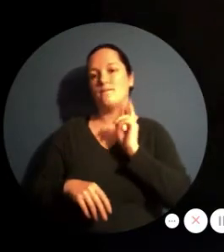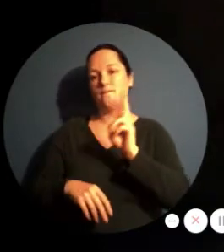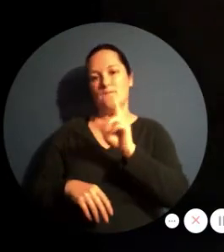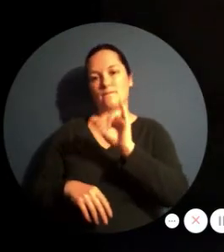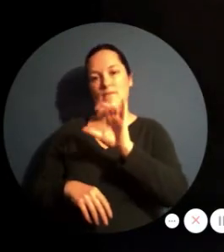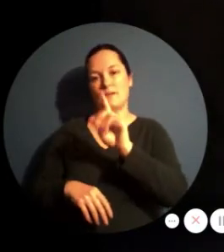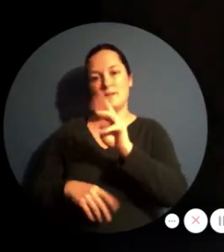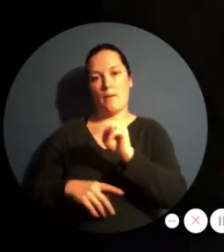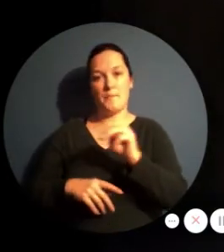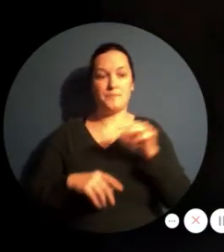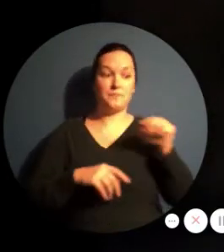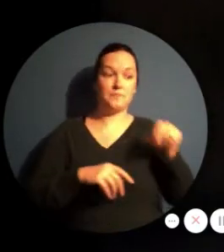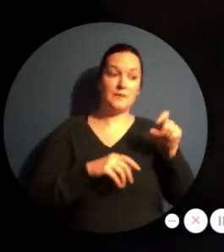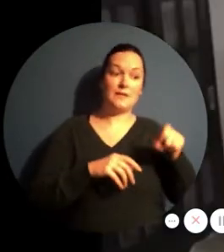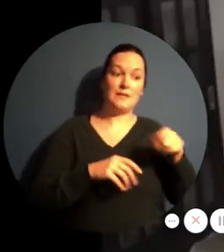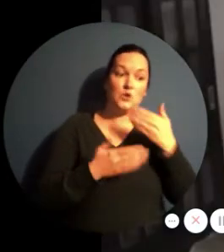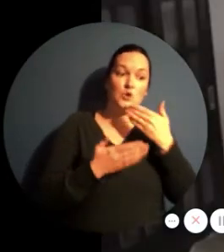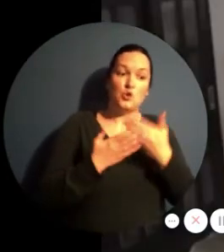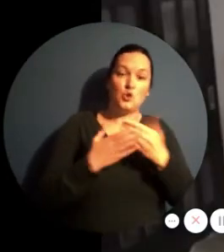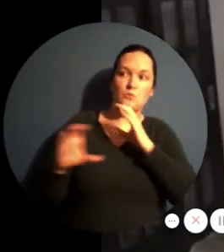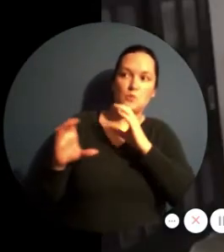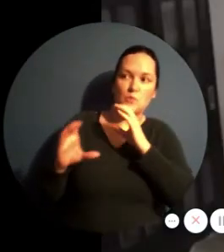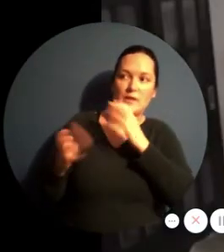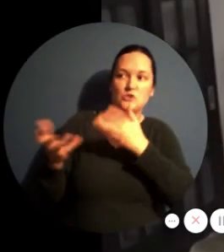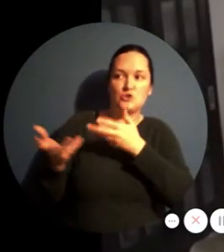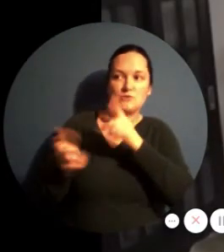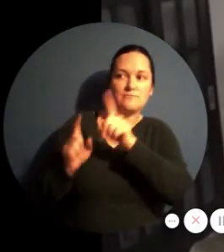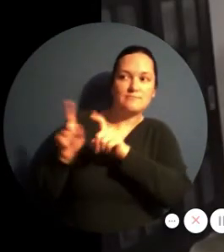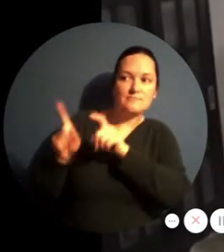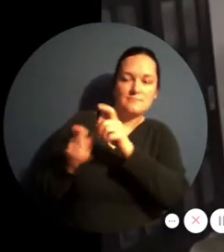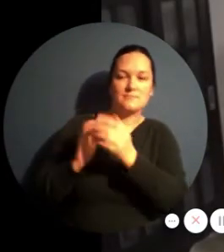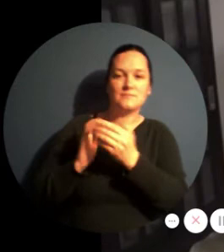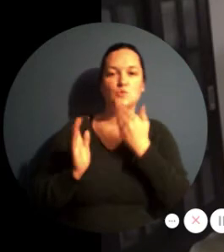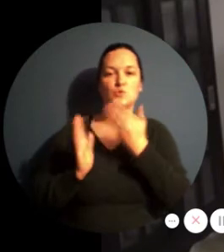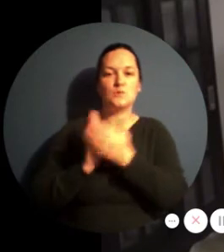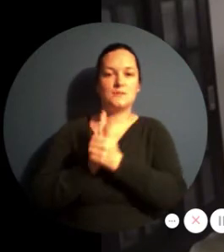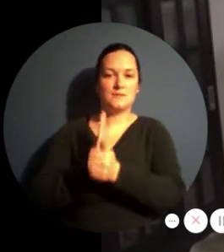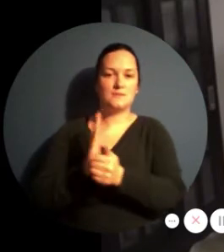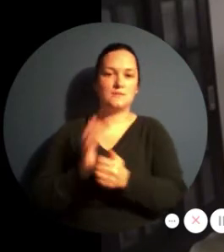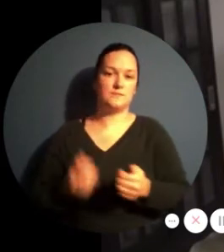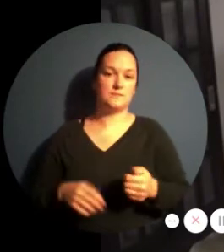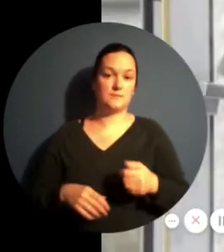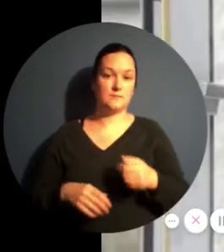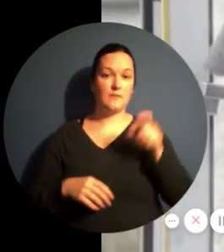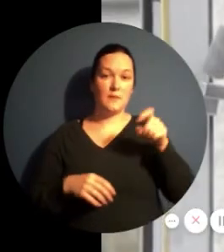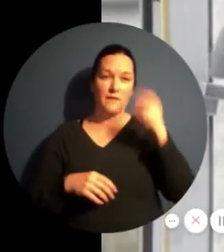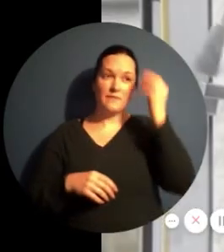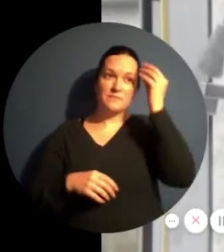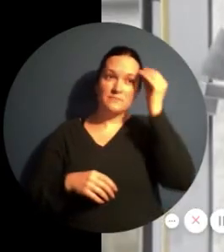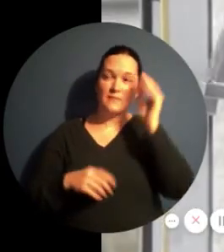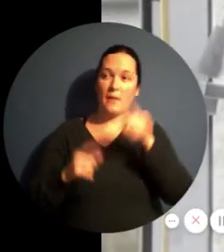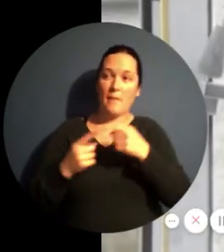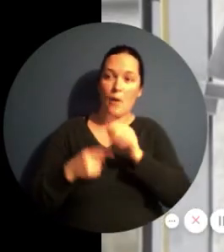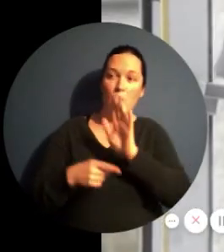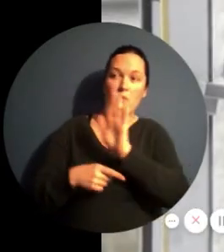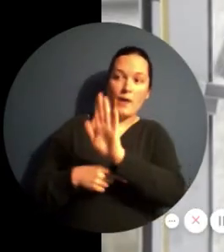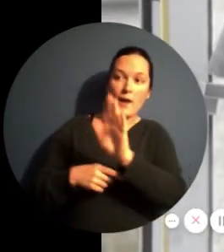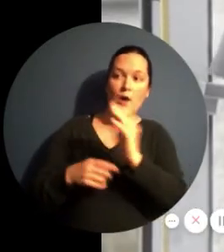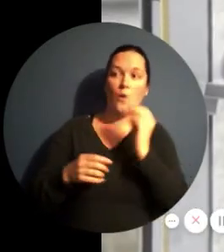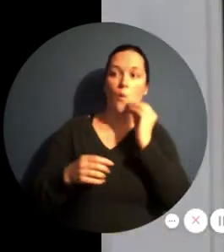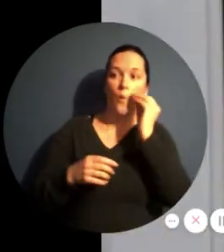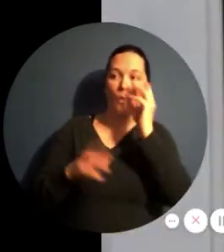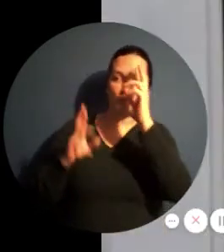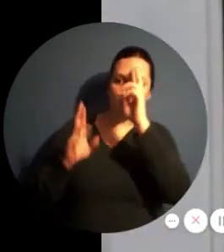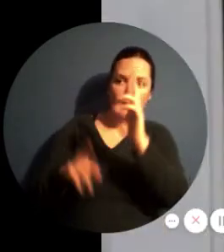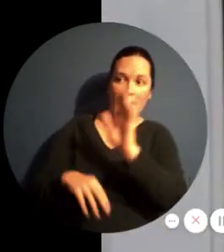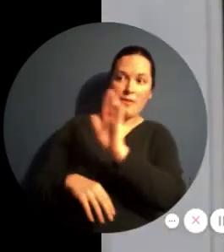good communication skills. They must also be considerate of personal environments and balance respect for someone's property